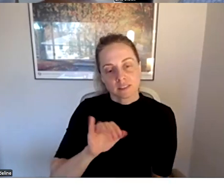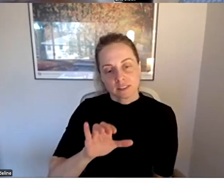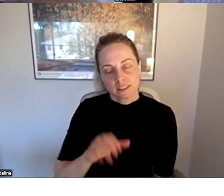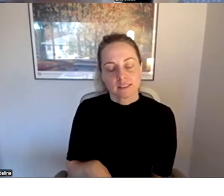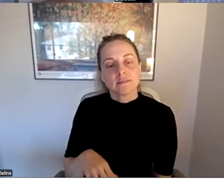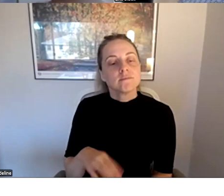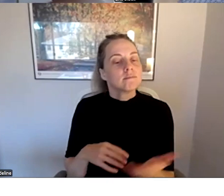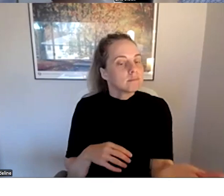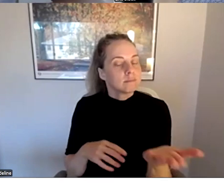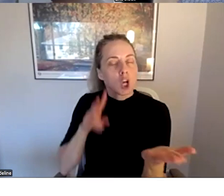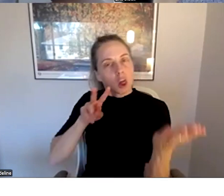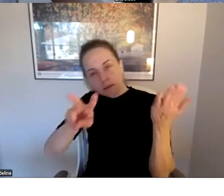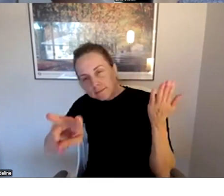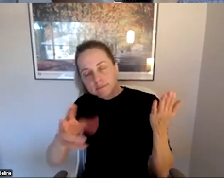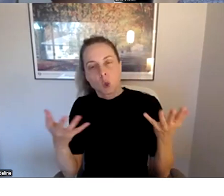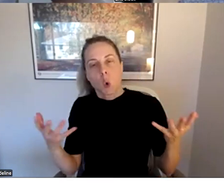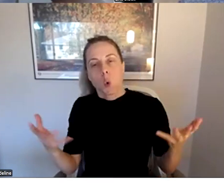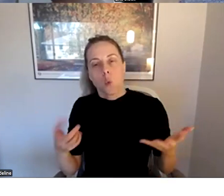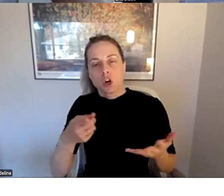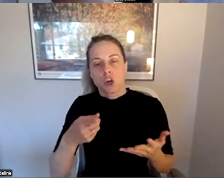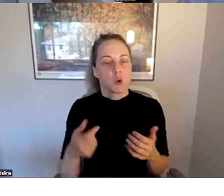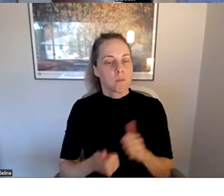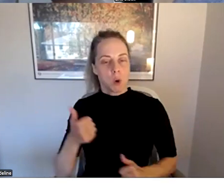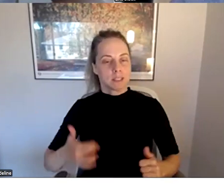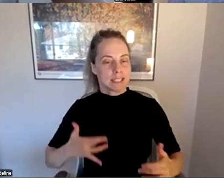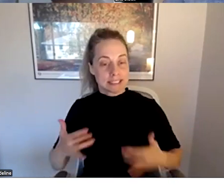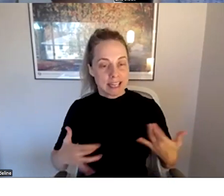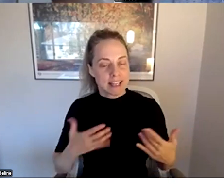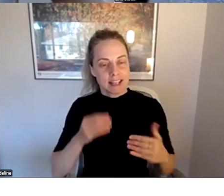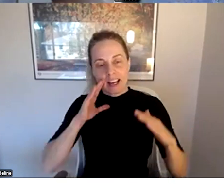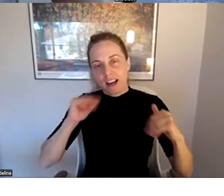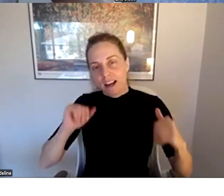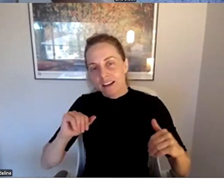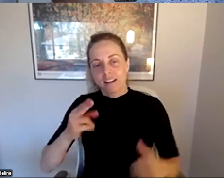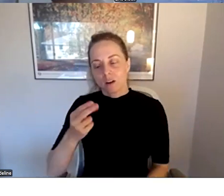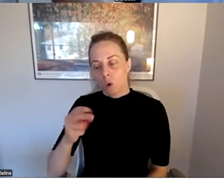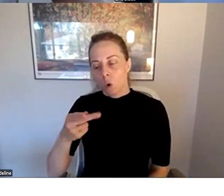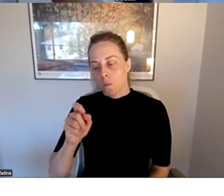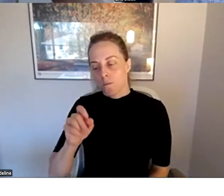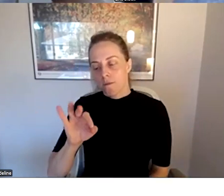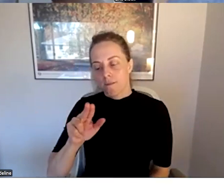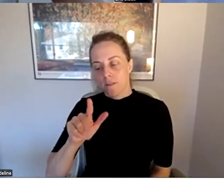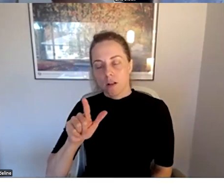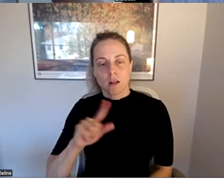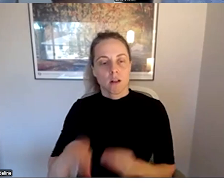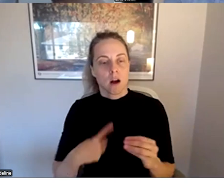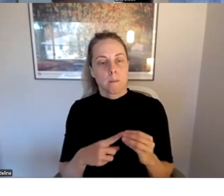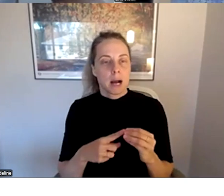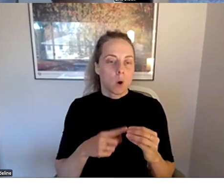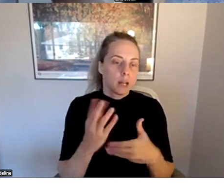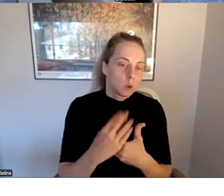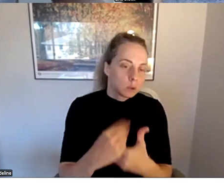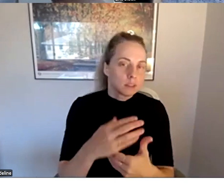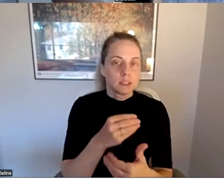ahead, what makes you most excited and hopeful about the future of inclusivity and accessibility in the